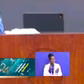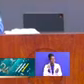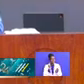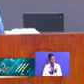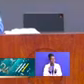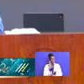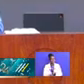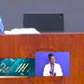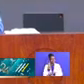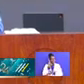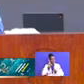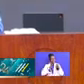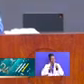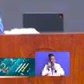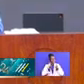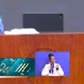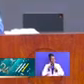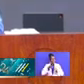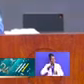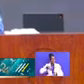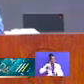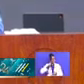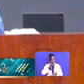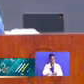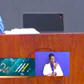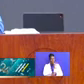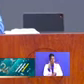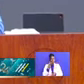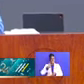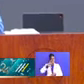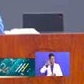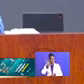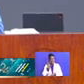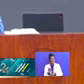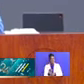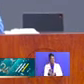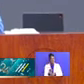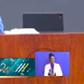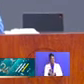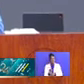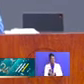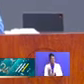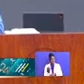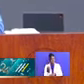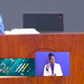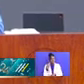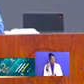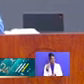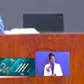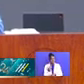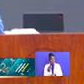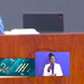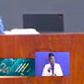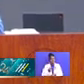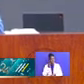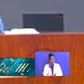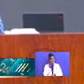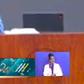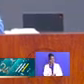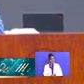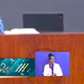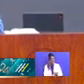that you can use to travel only within the West Africa is somebody with me and so my